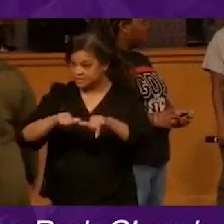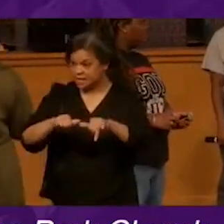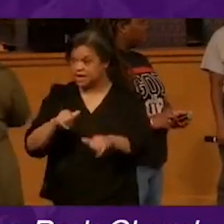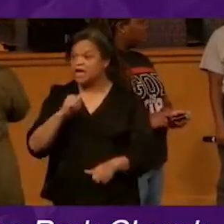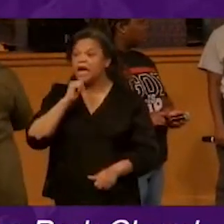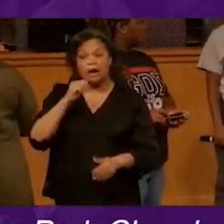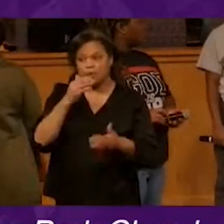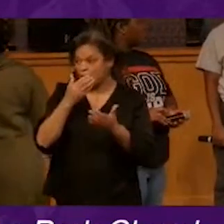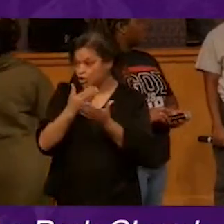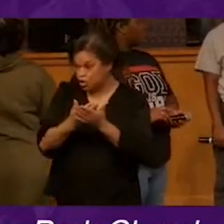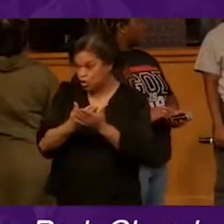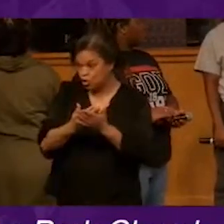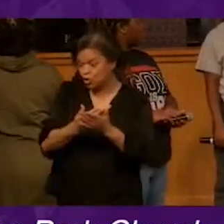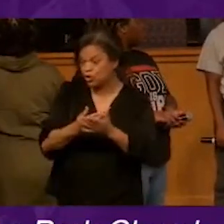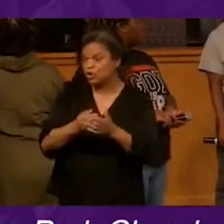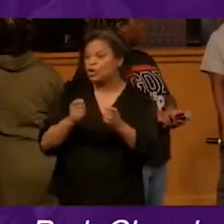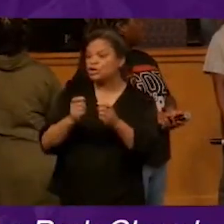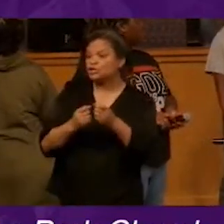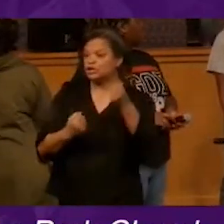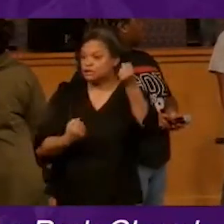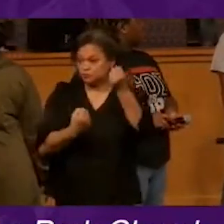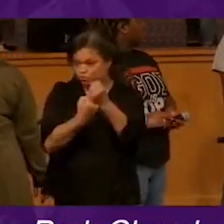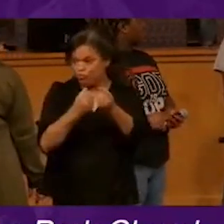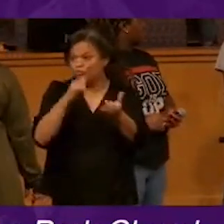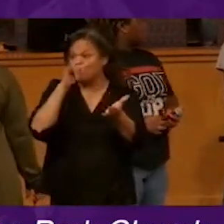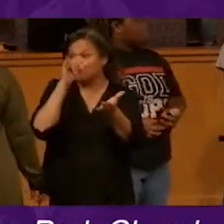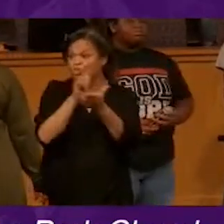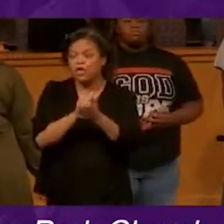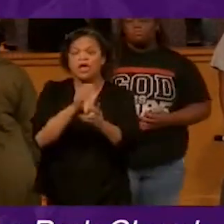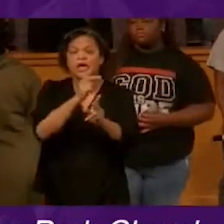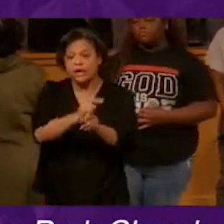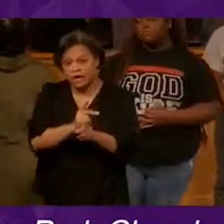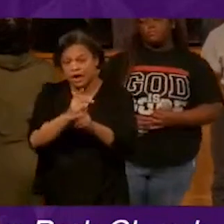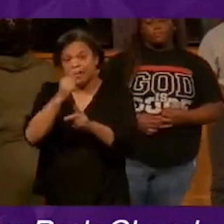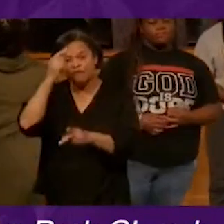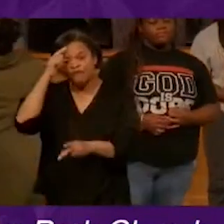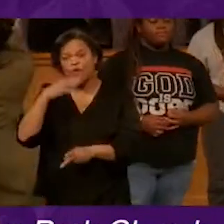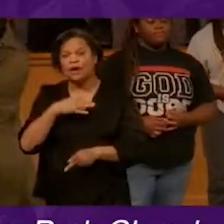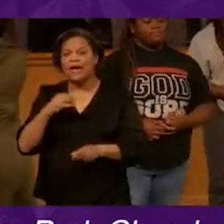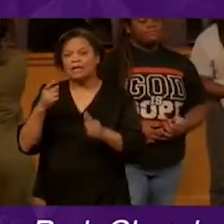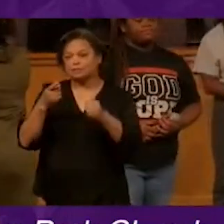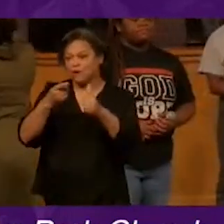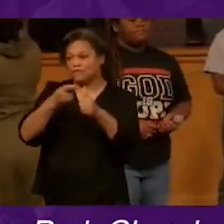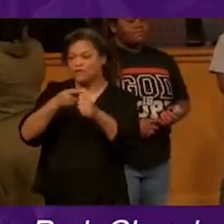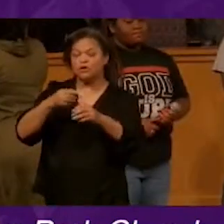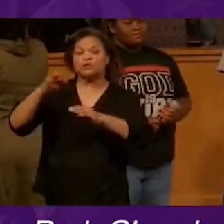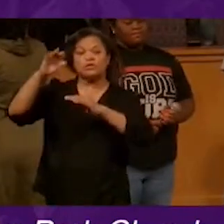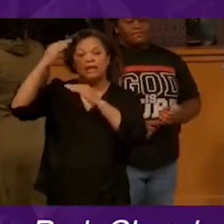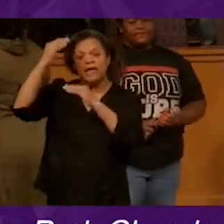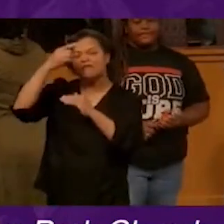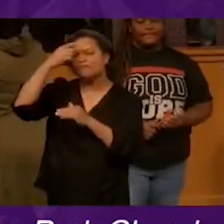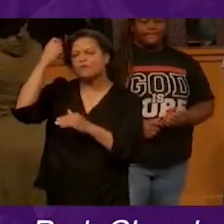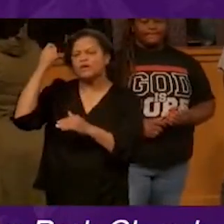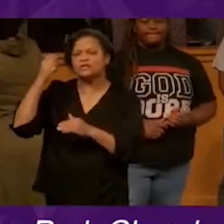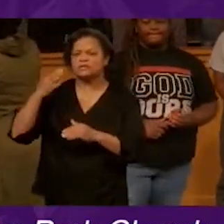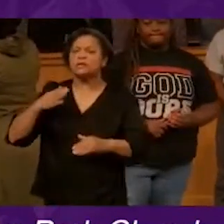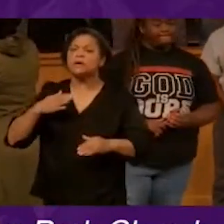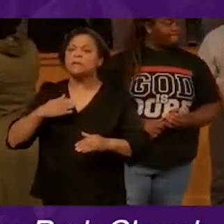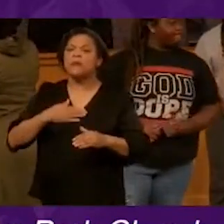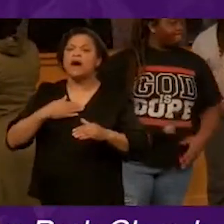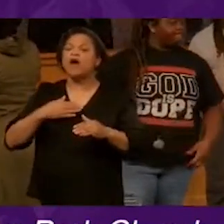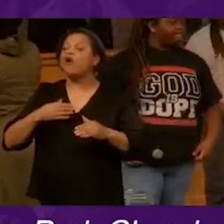not good. Mm. So just nurturing that and caring for it like it's my first love, well, because it is my first